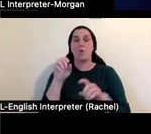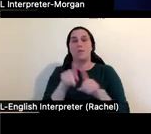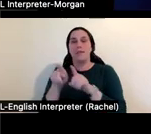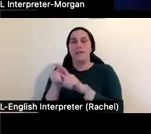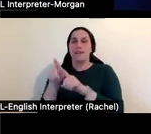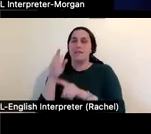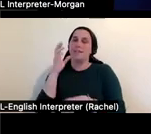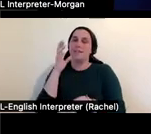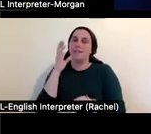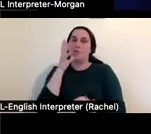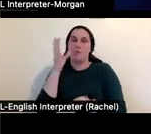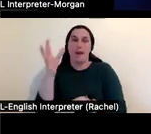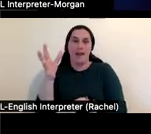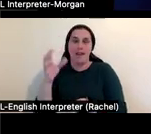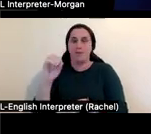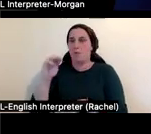Utan.